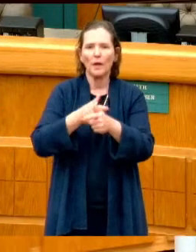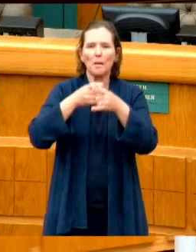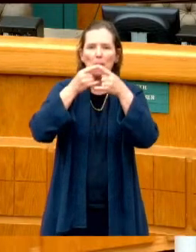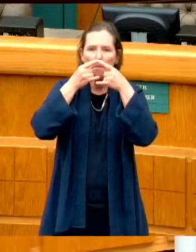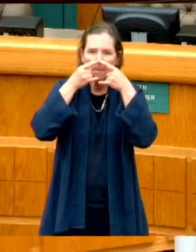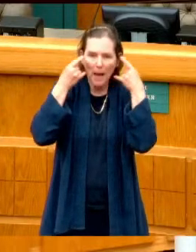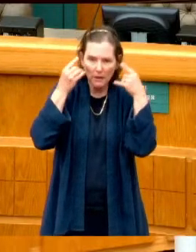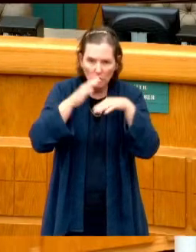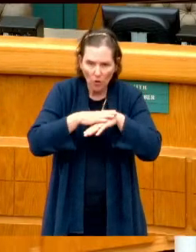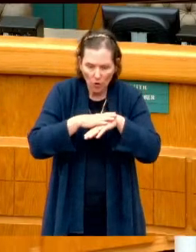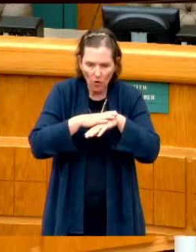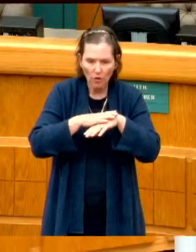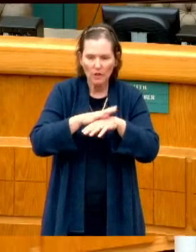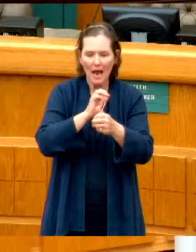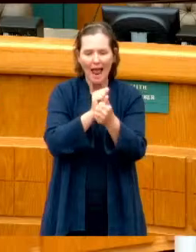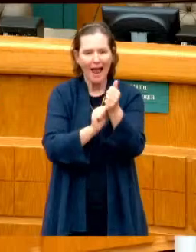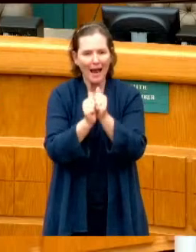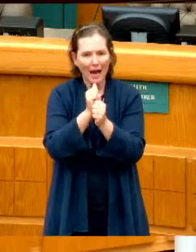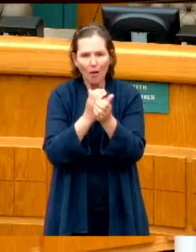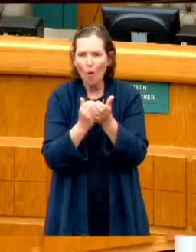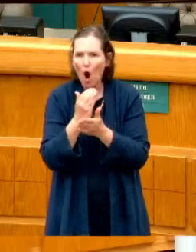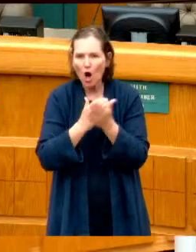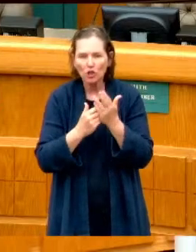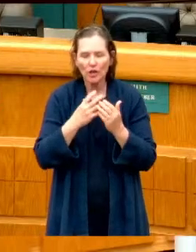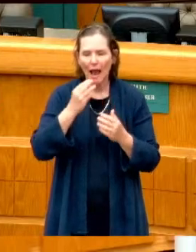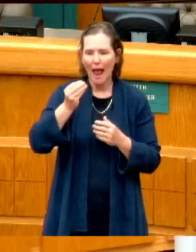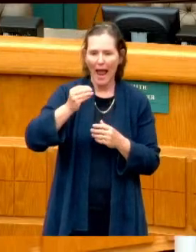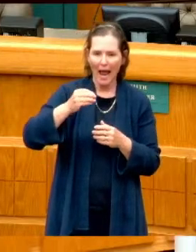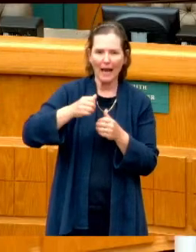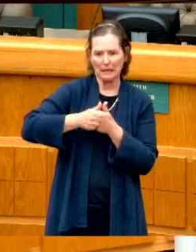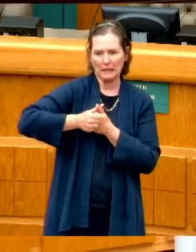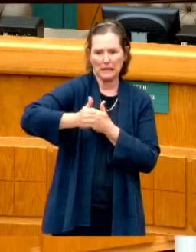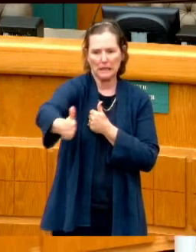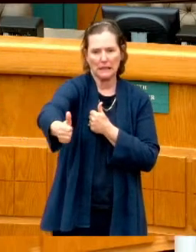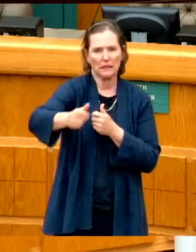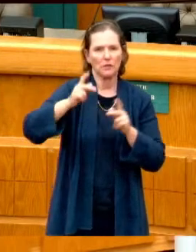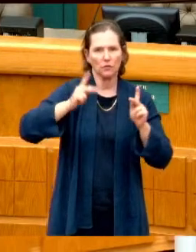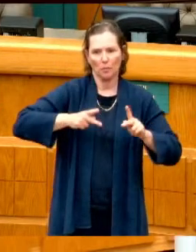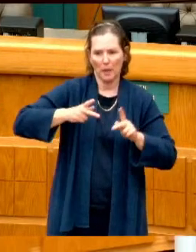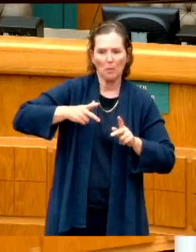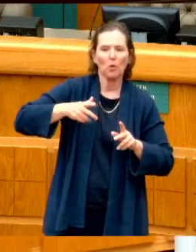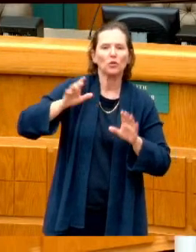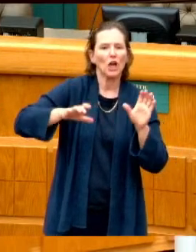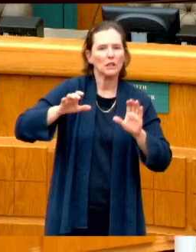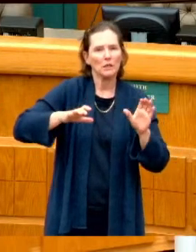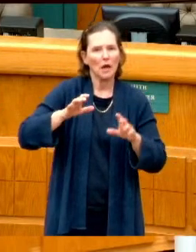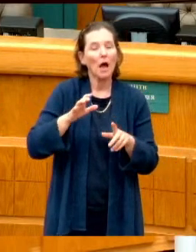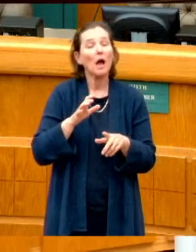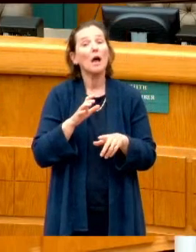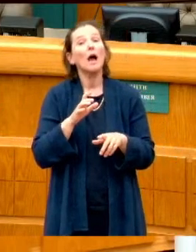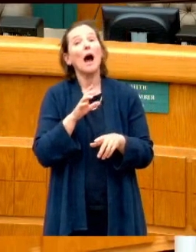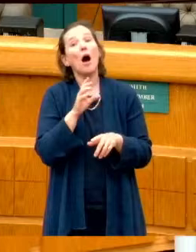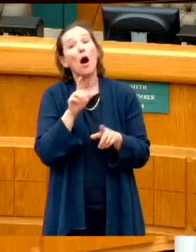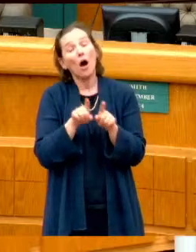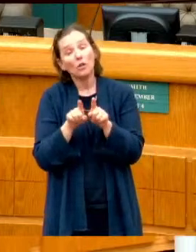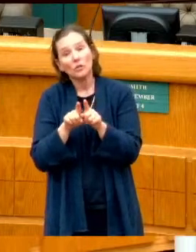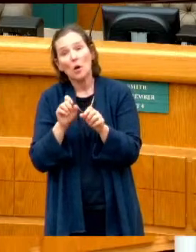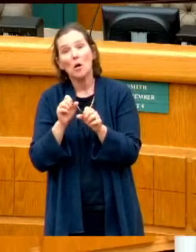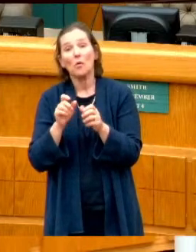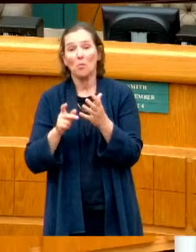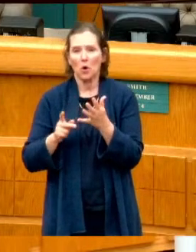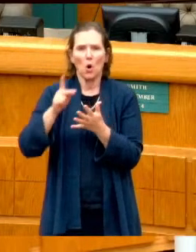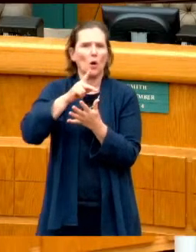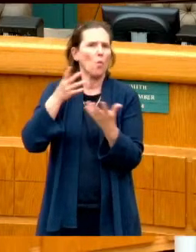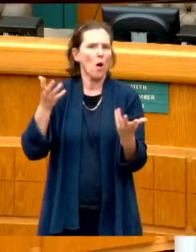personal priority for you and for anyone you love. Now, if you're over the age of 18 and it's your